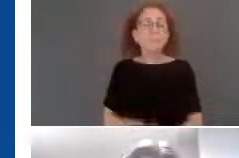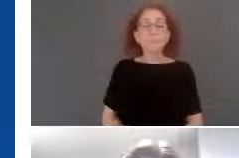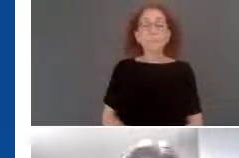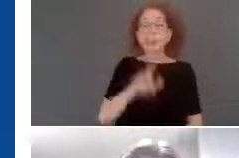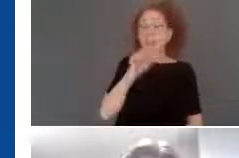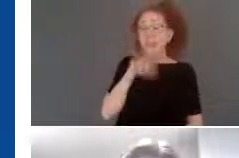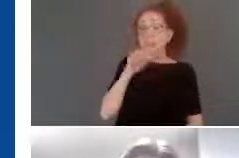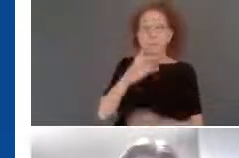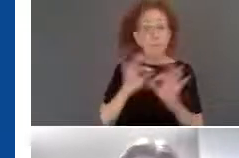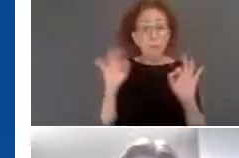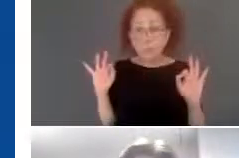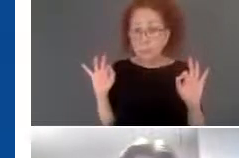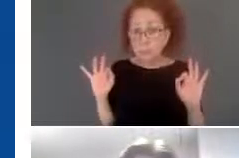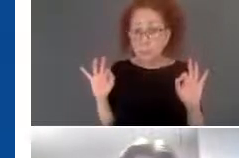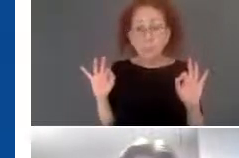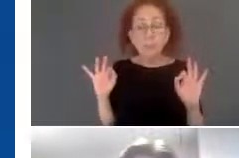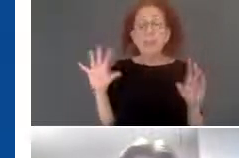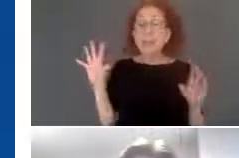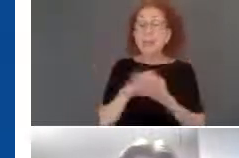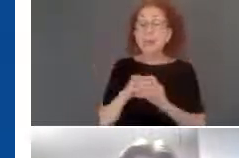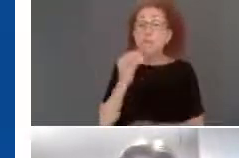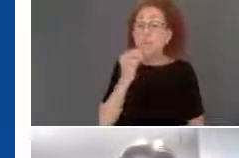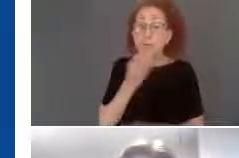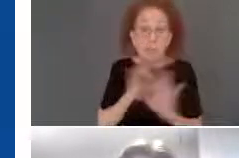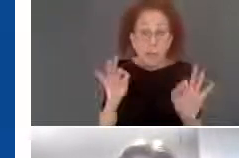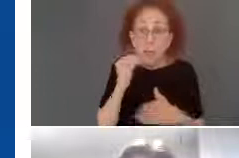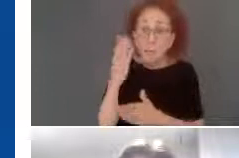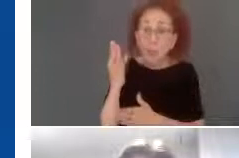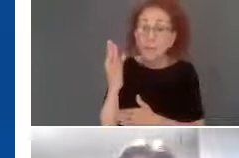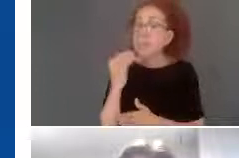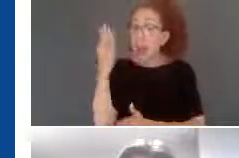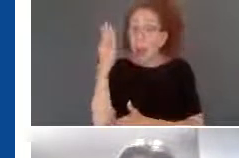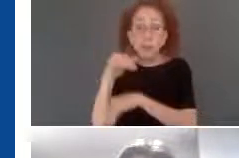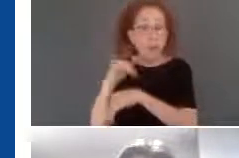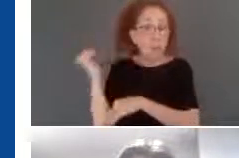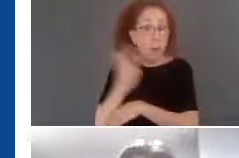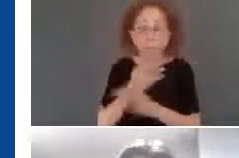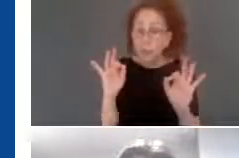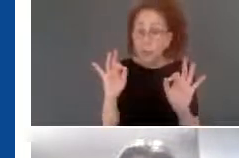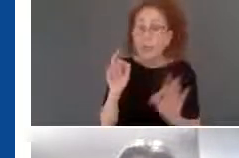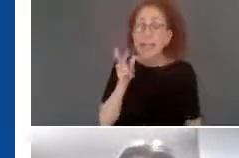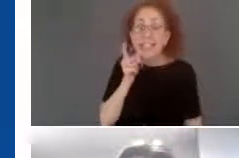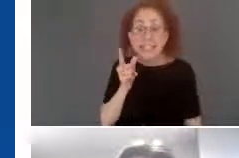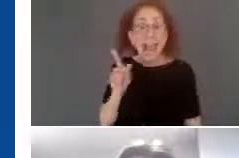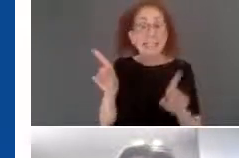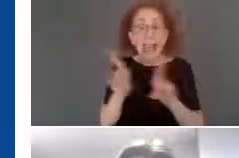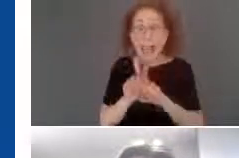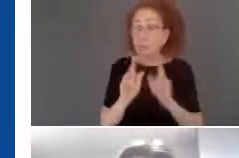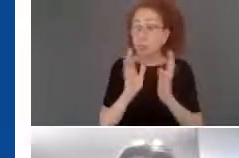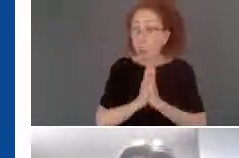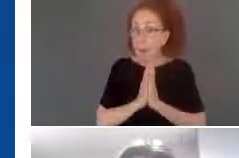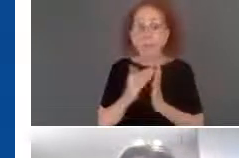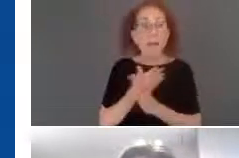is free. It includes free meals, breakfast, lunch, and dinner, snacks as requested. We have